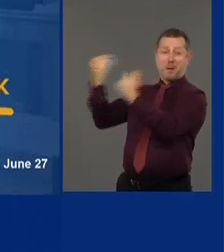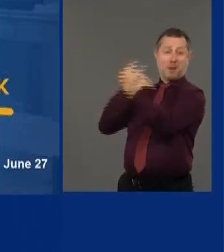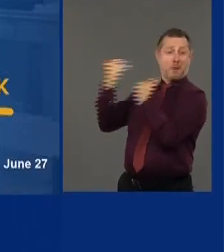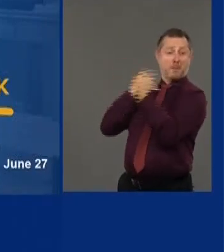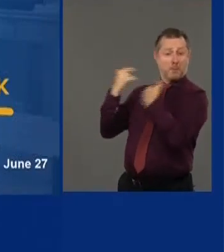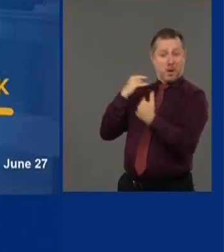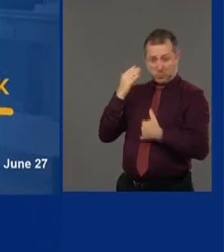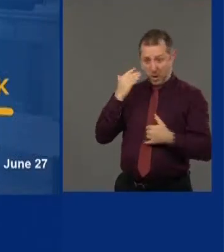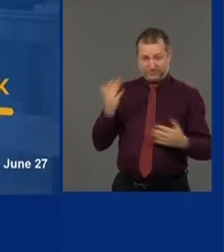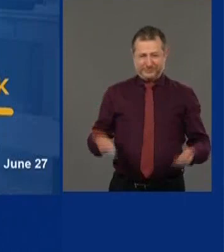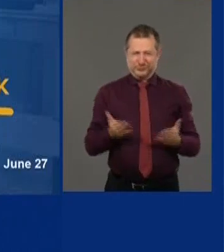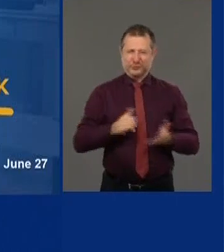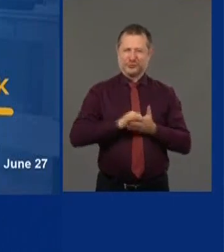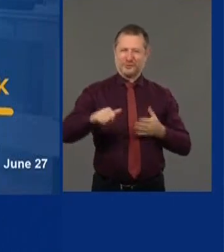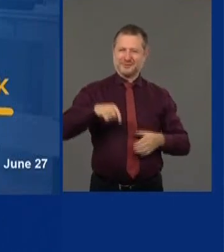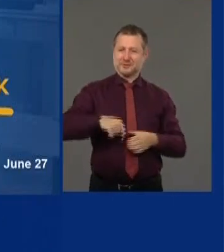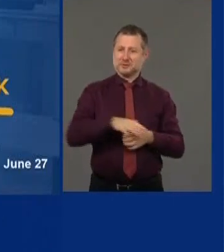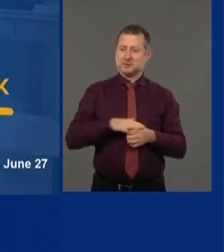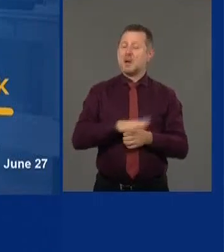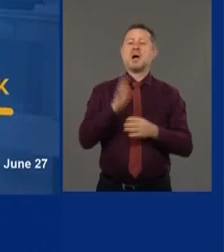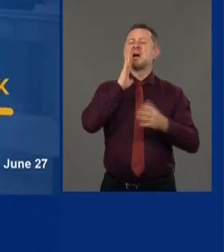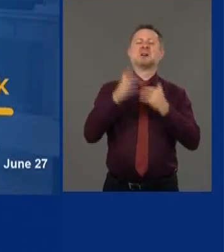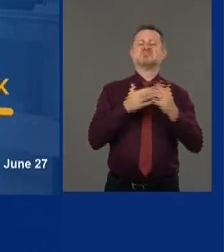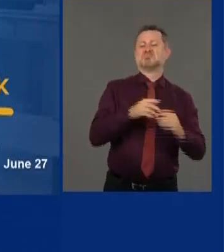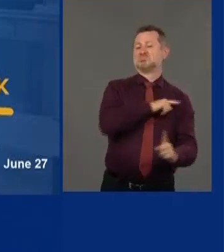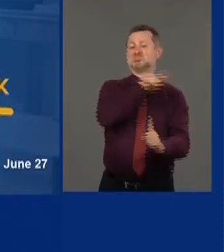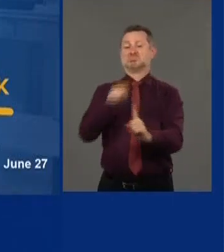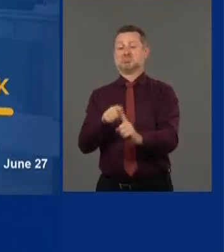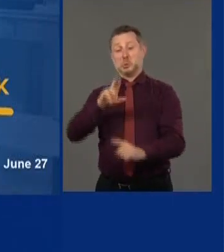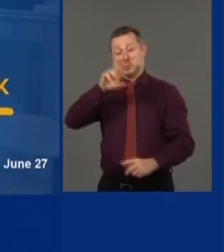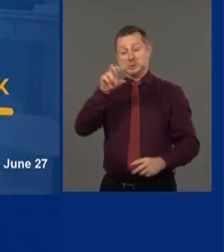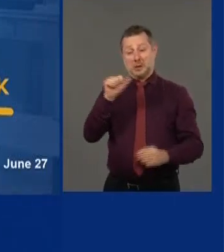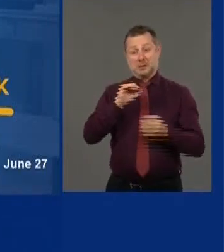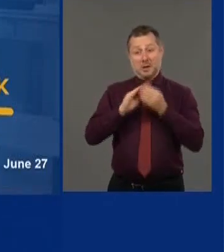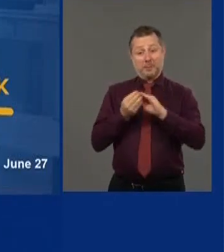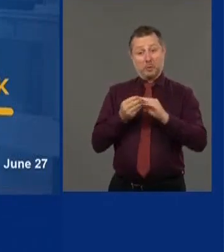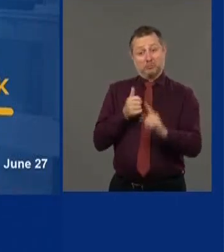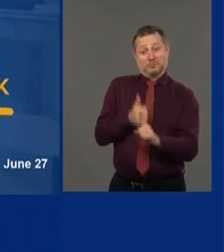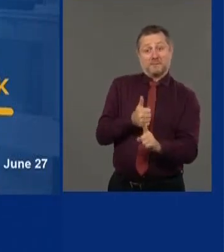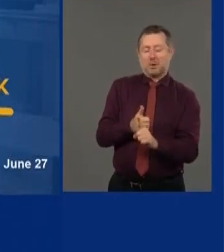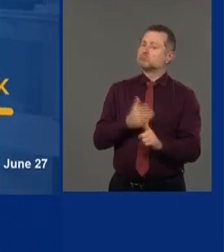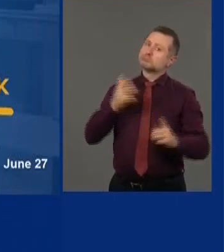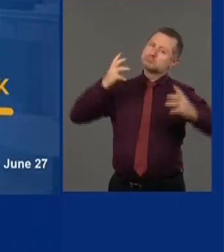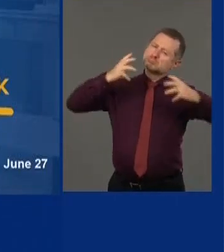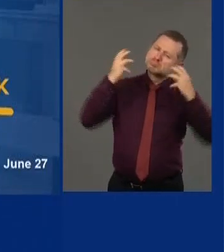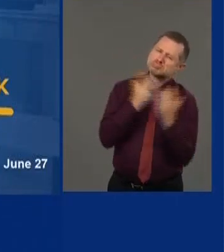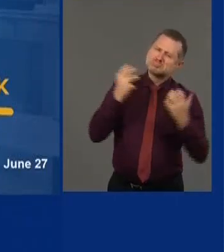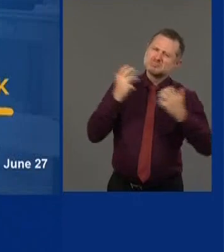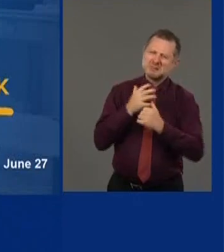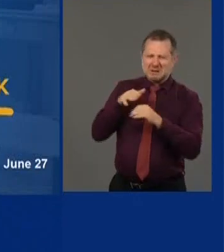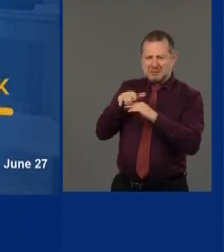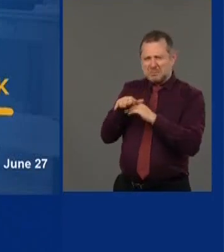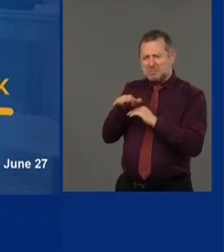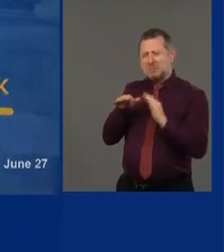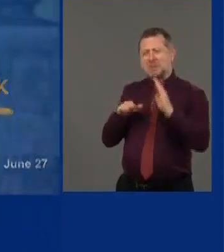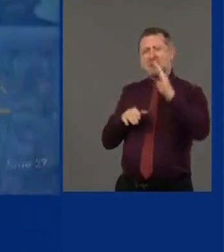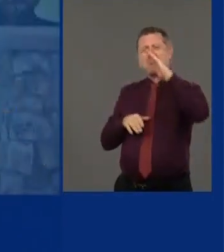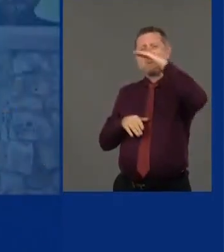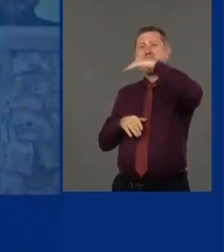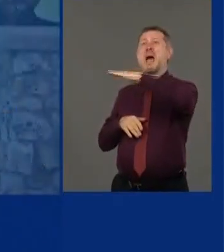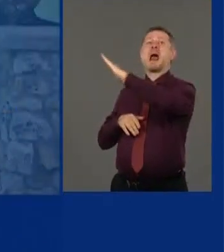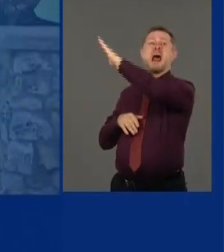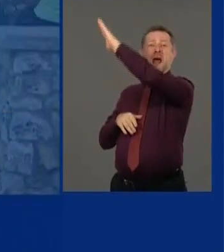spike. But America now trails Europe in the